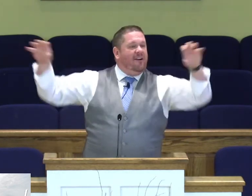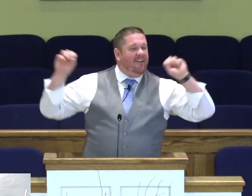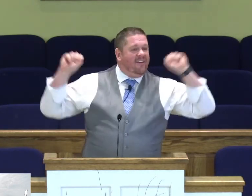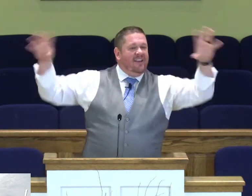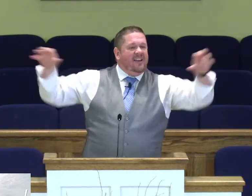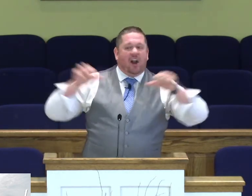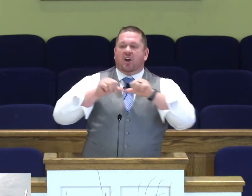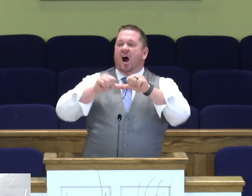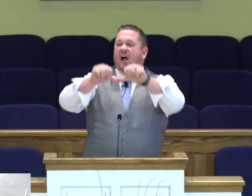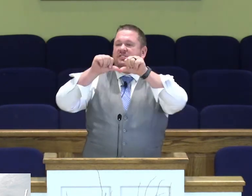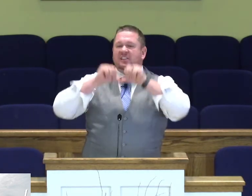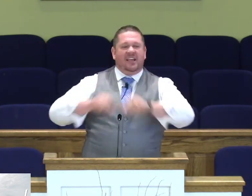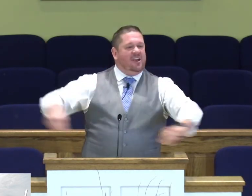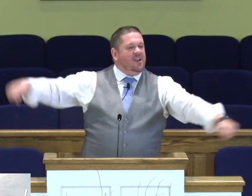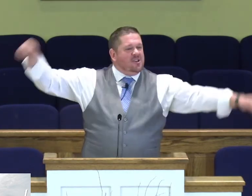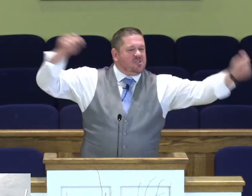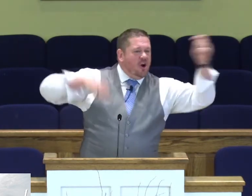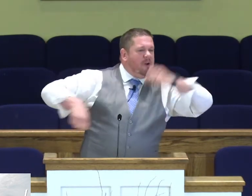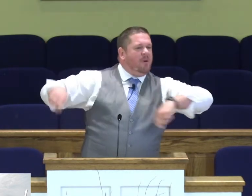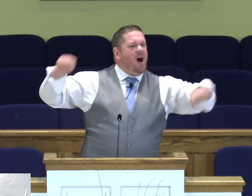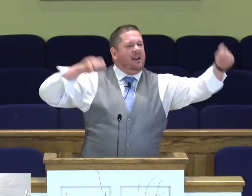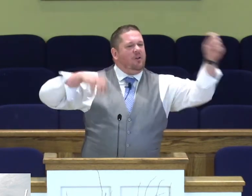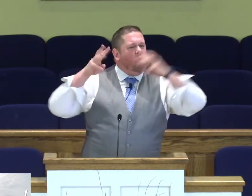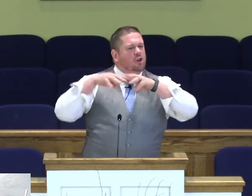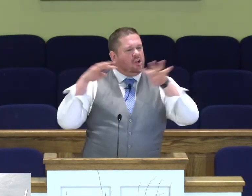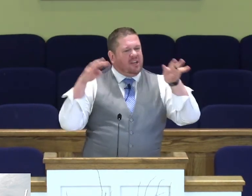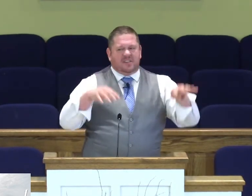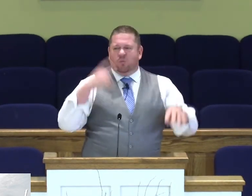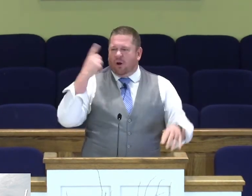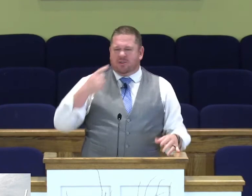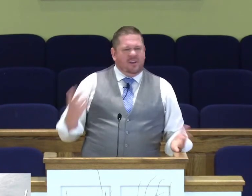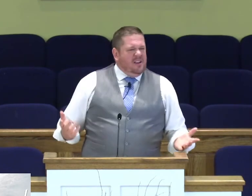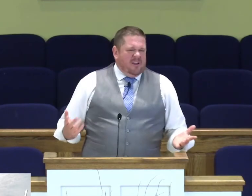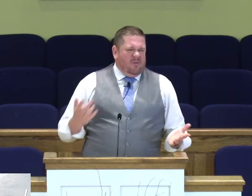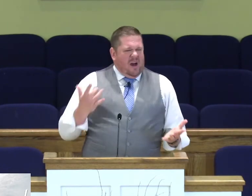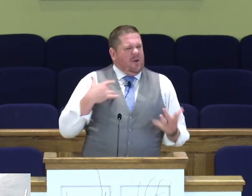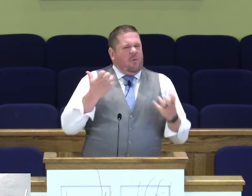there that are constantly stirring the pot, and the world looks at us and